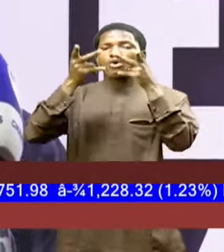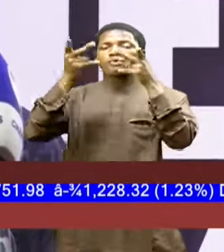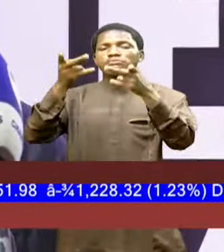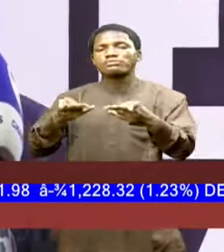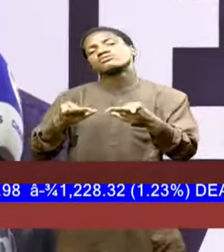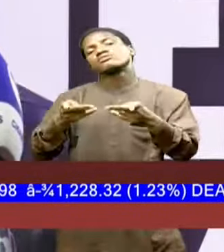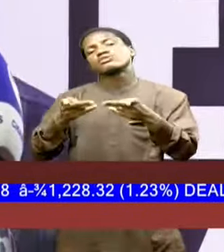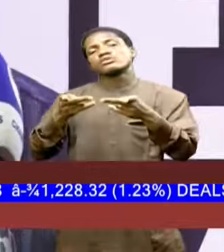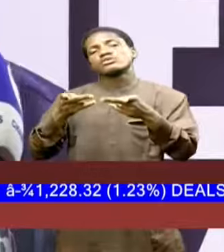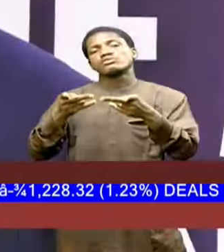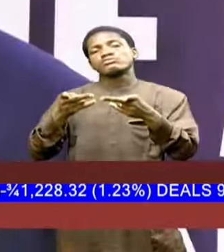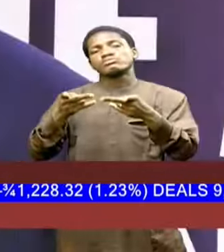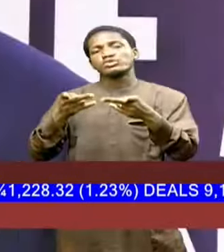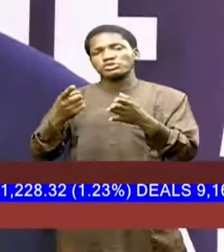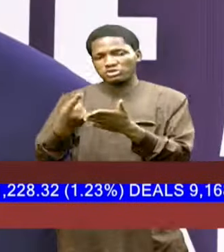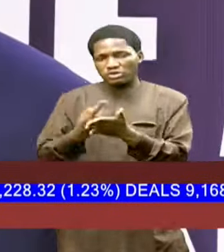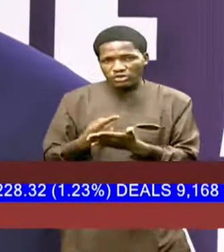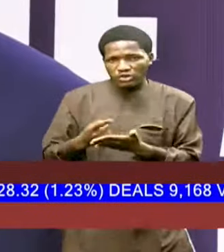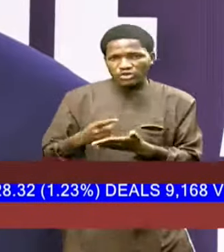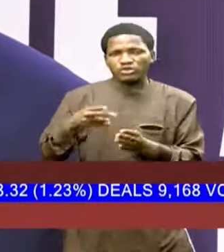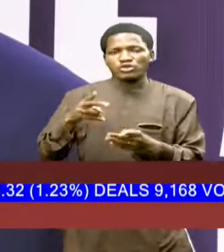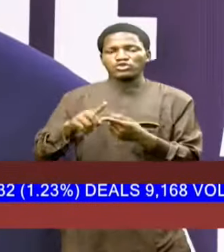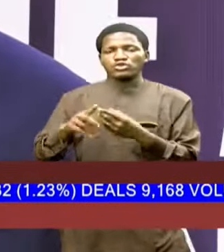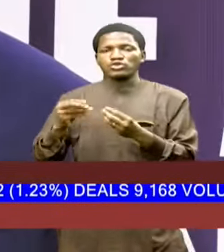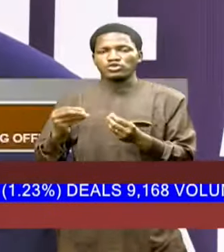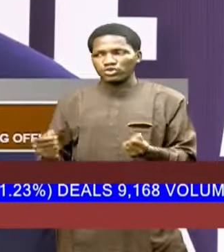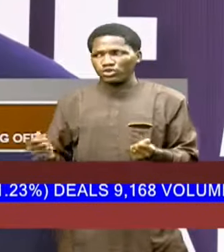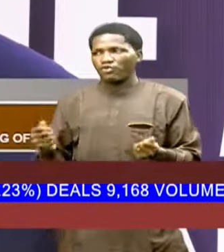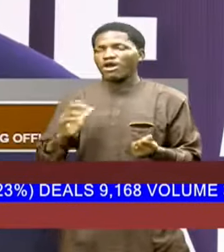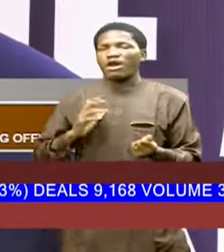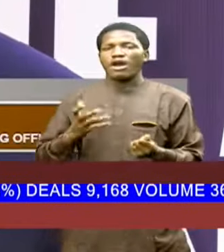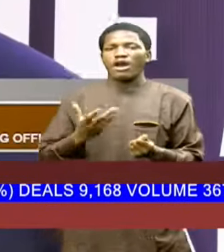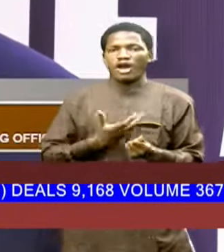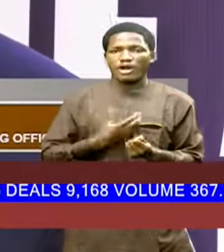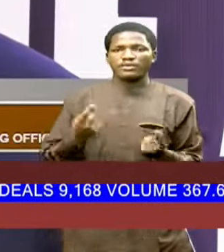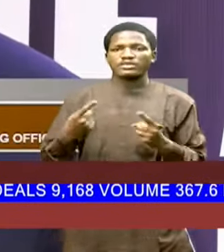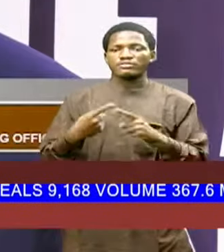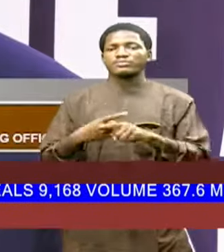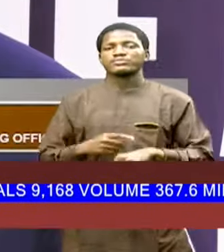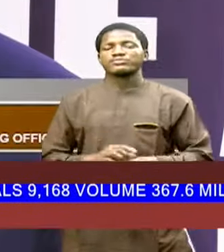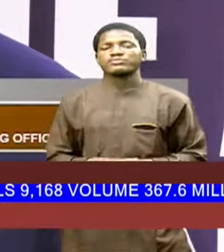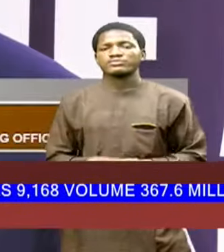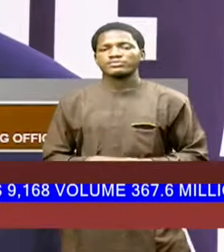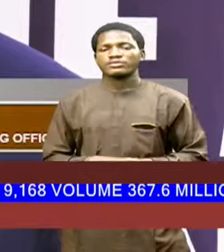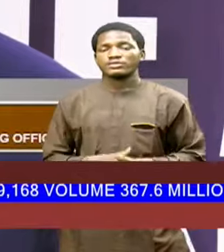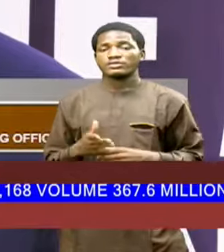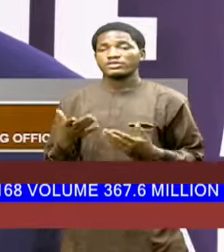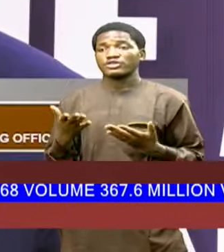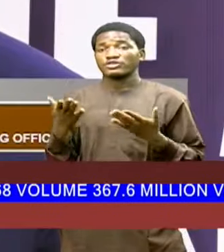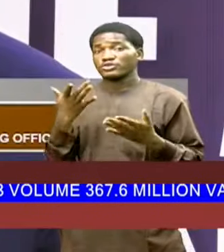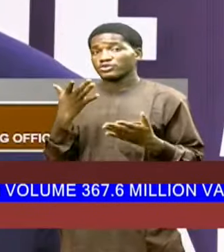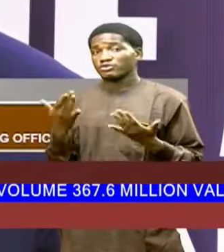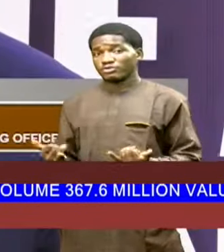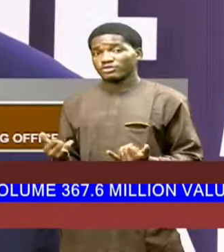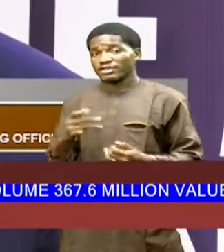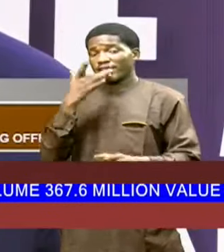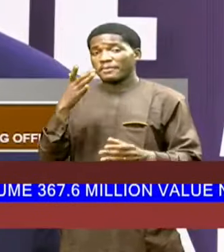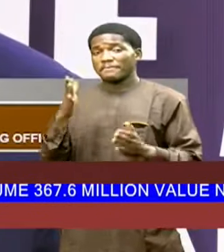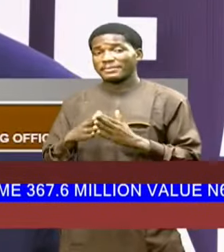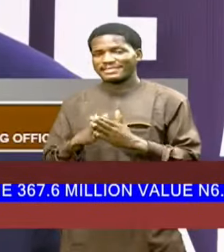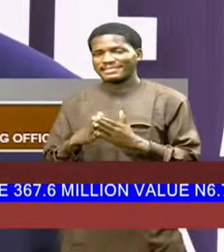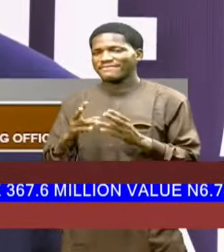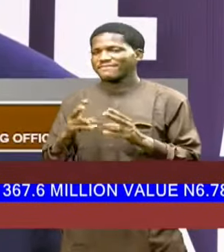solving disputes. The discussions during this three-day meeting are certainly very promising, and the